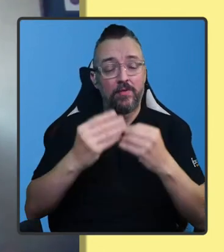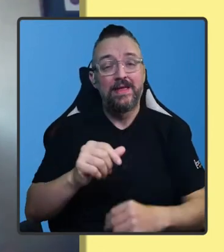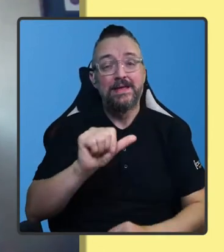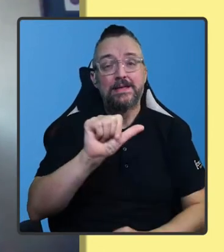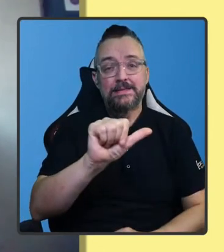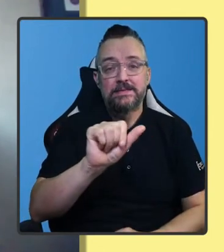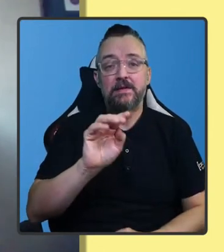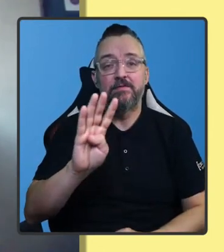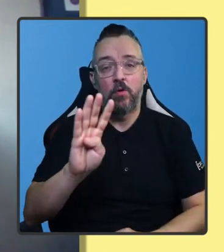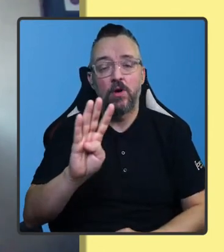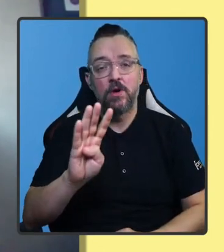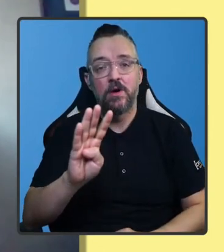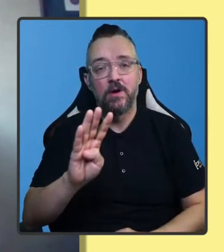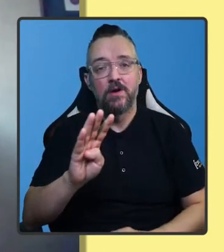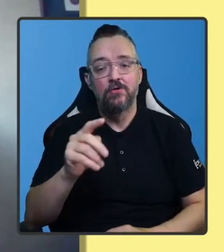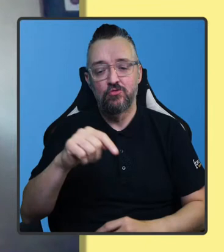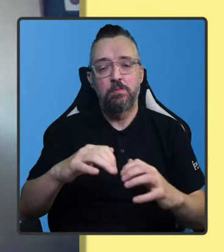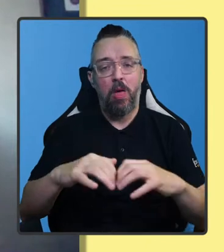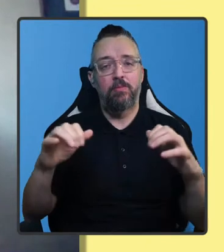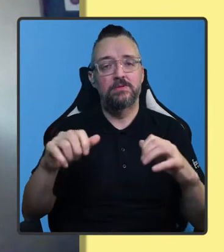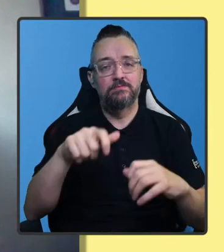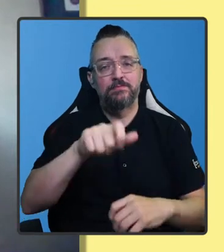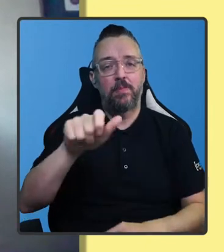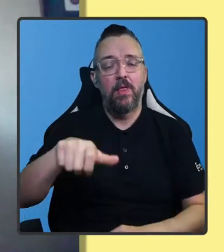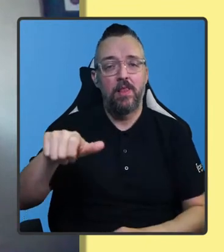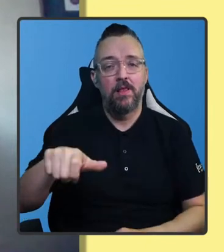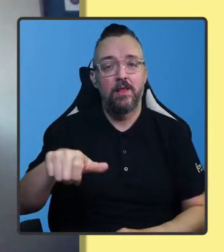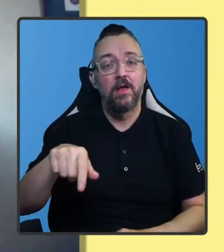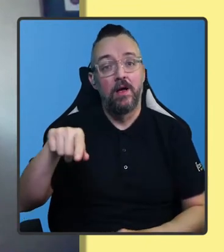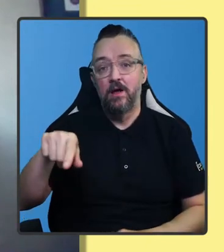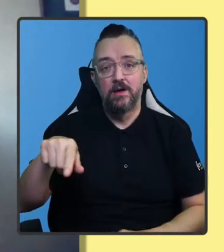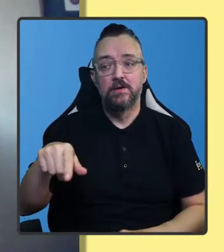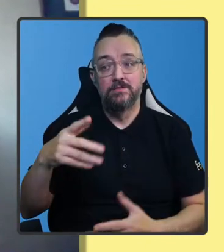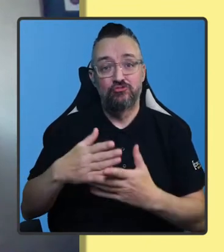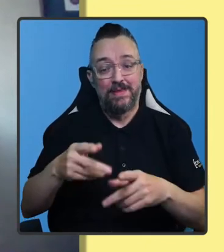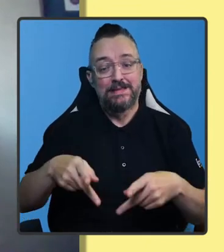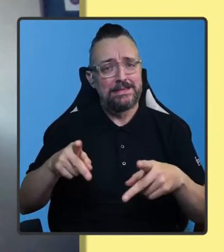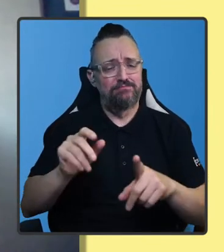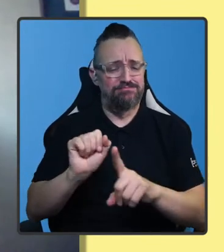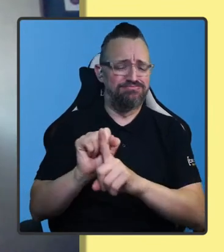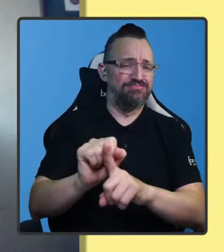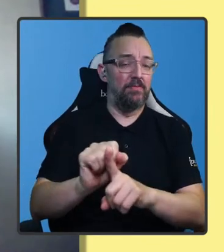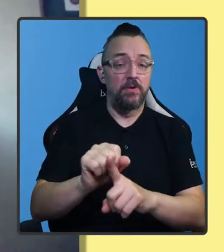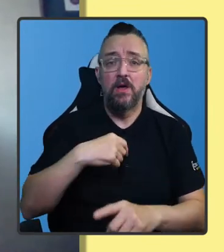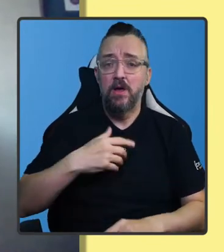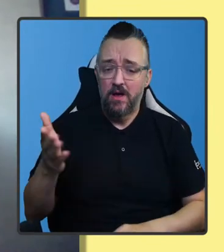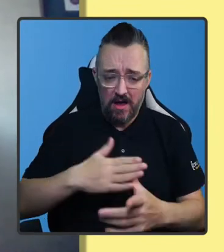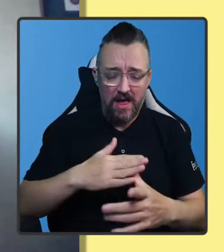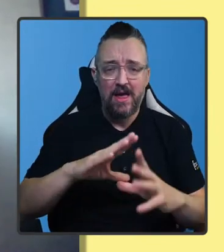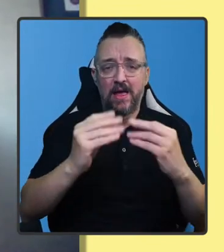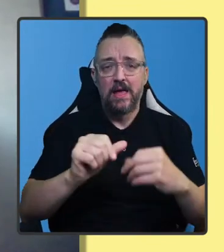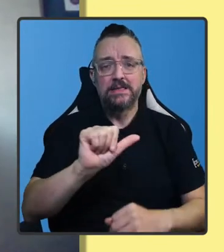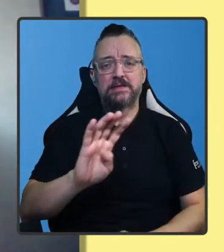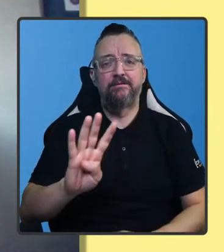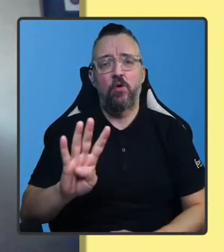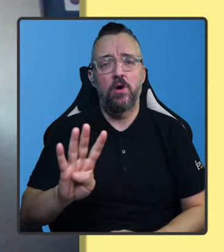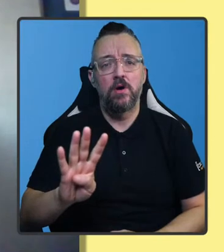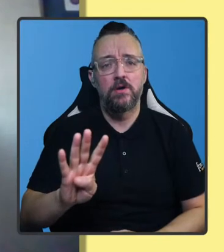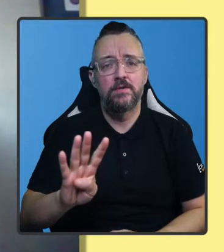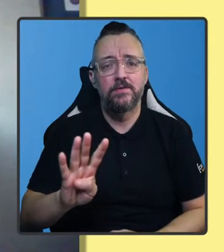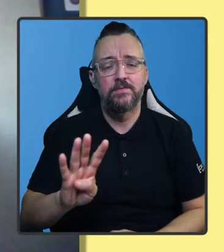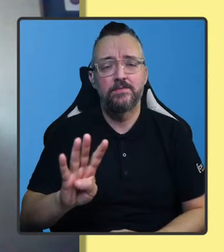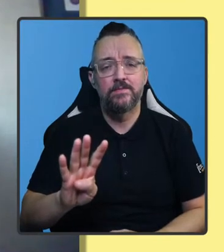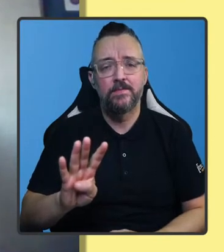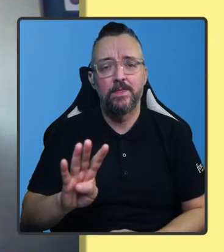the system being set up specifically to prevent such a result. but because of the incredible dedication of